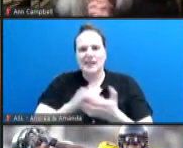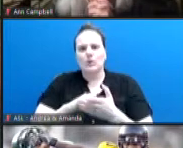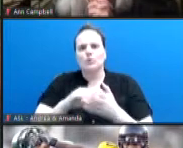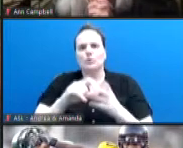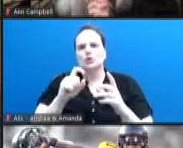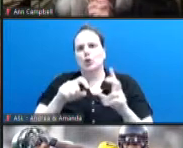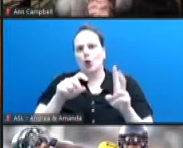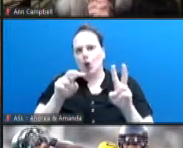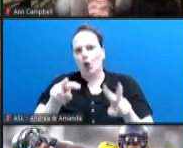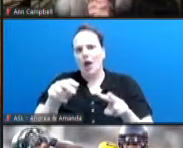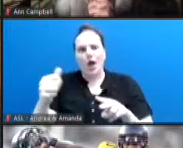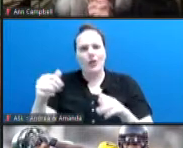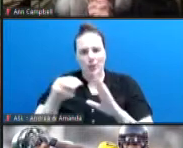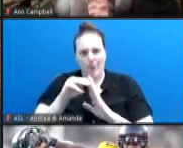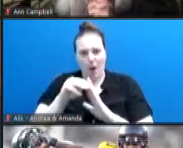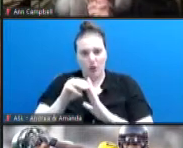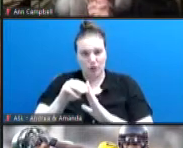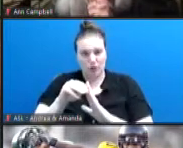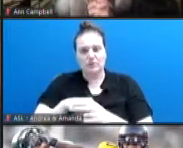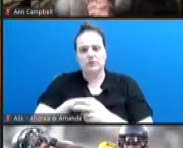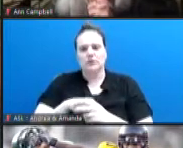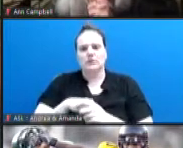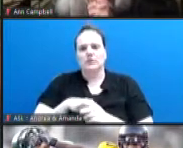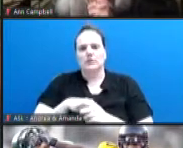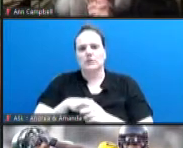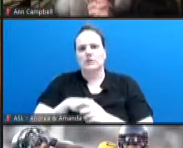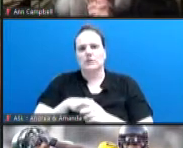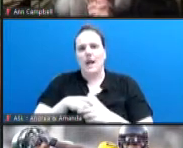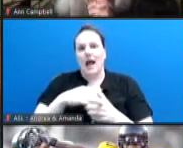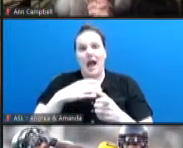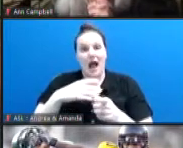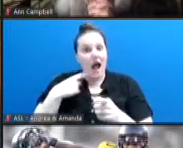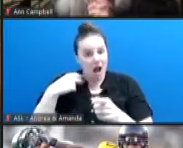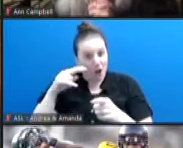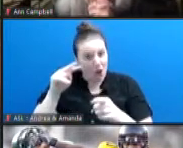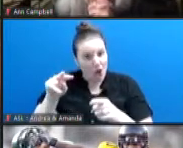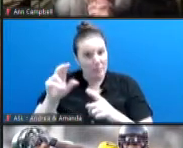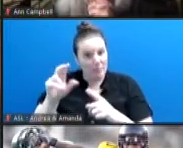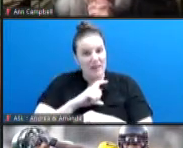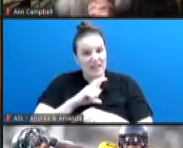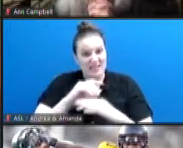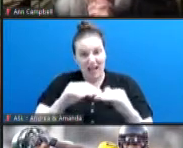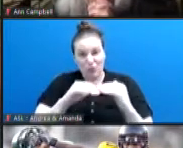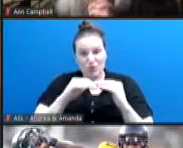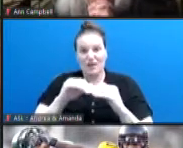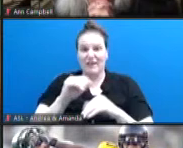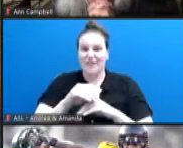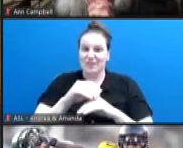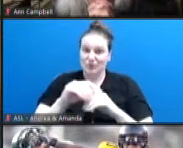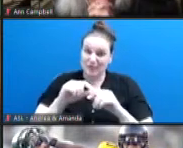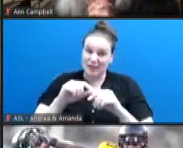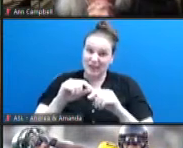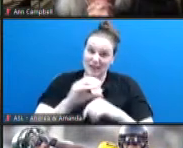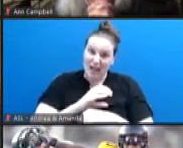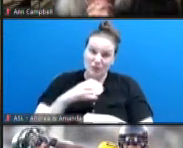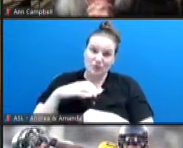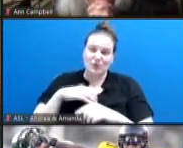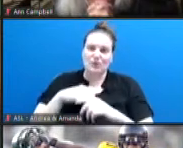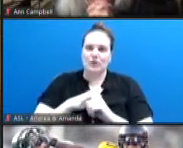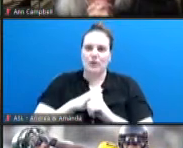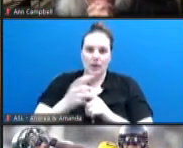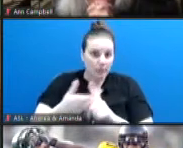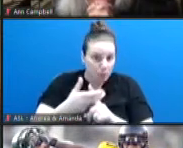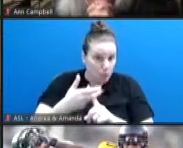at other models, especially I looked at the Police Equity Advisory Council and how they're